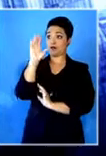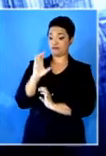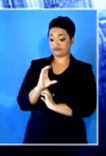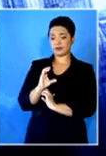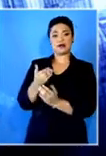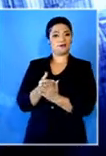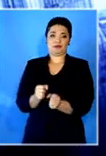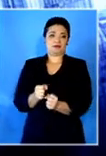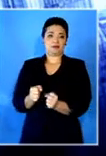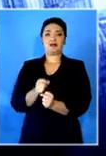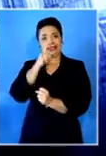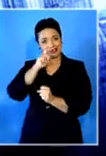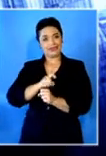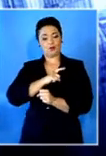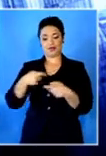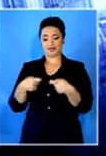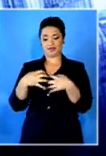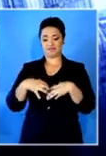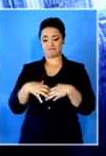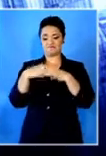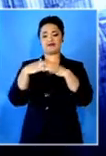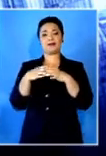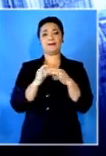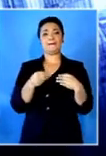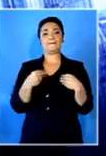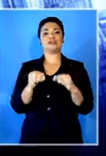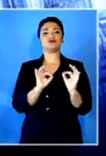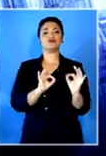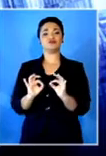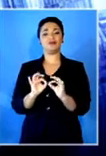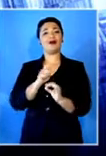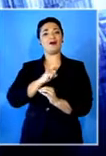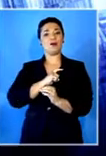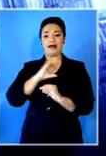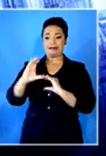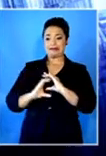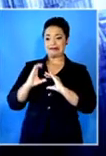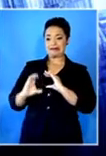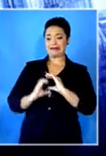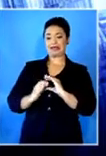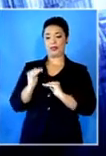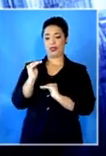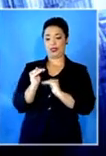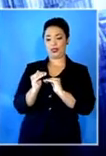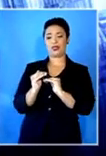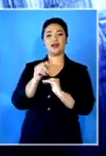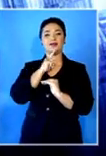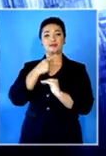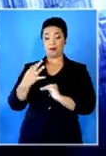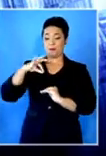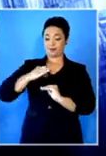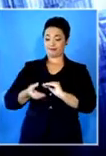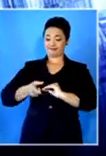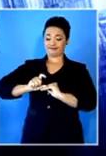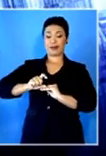need to subsidize their capital outflow because of the lack of income or because of really variable profit margins